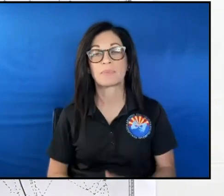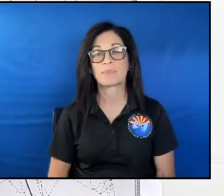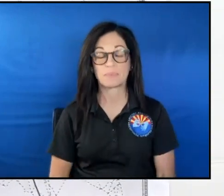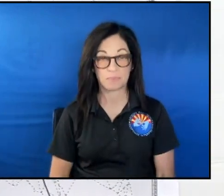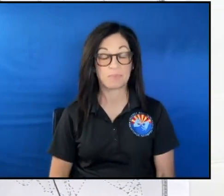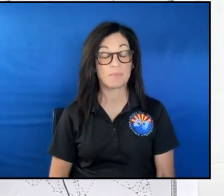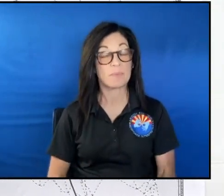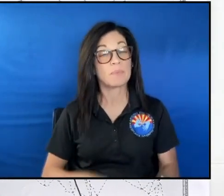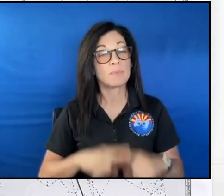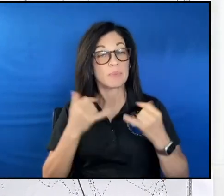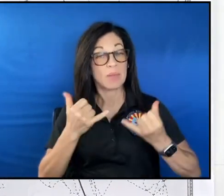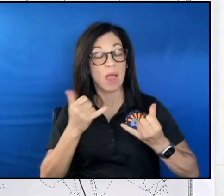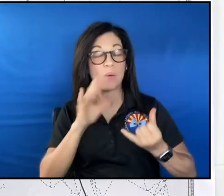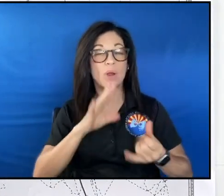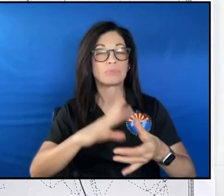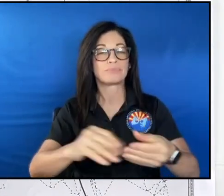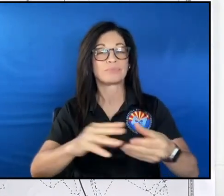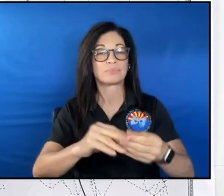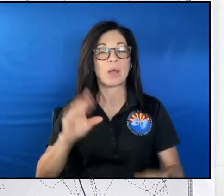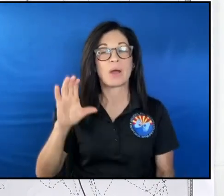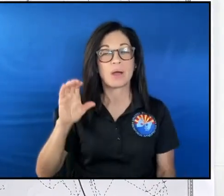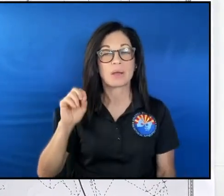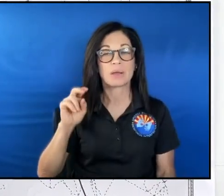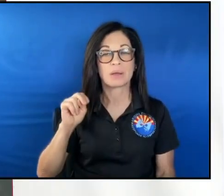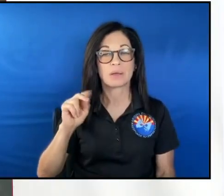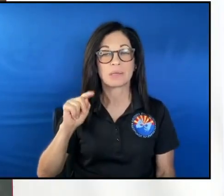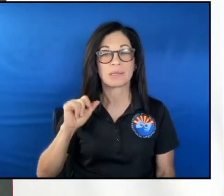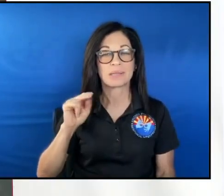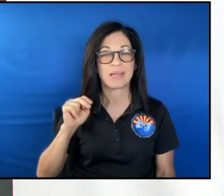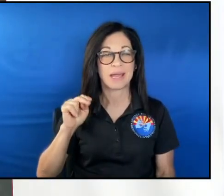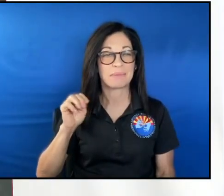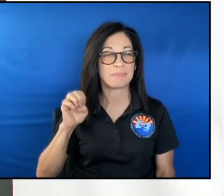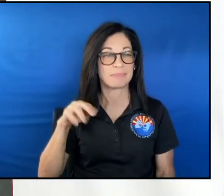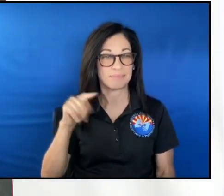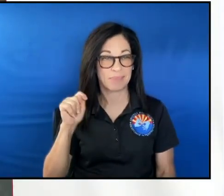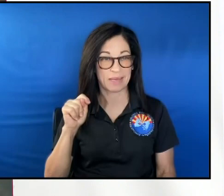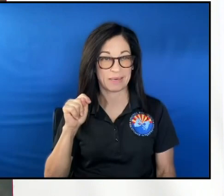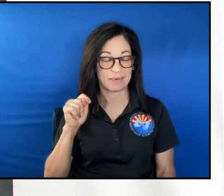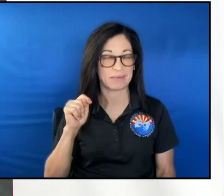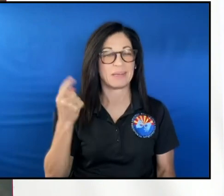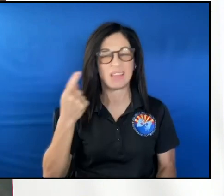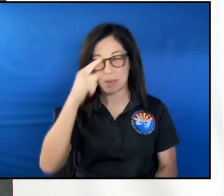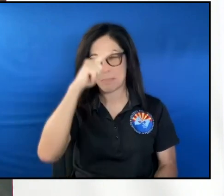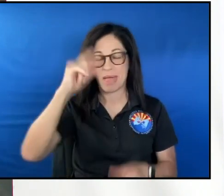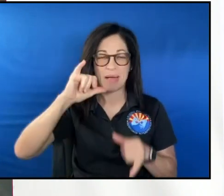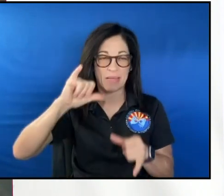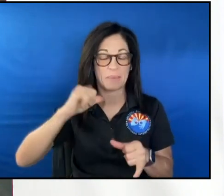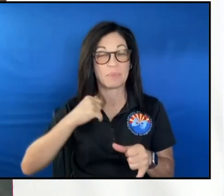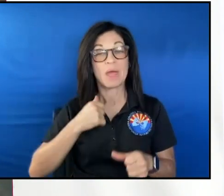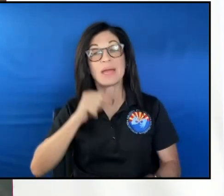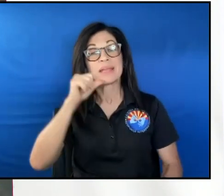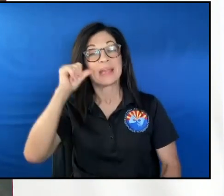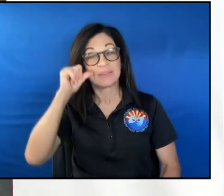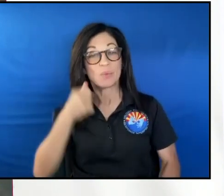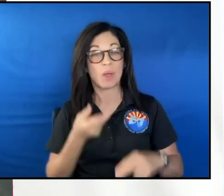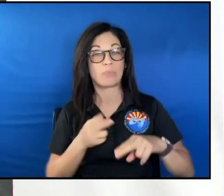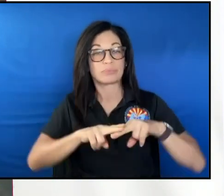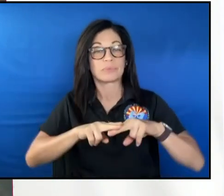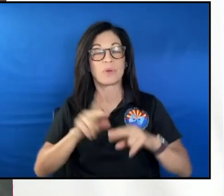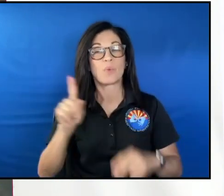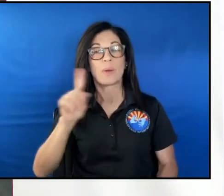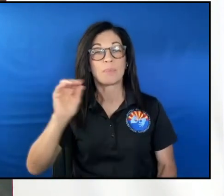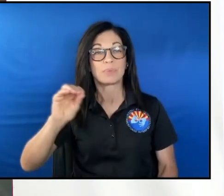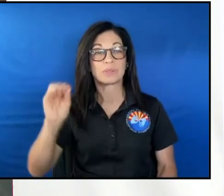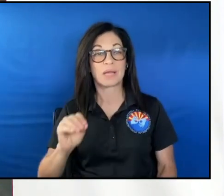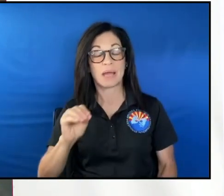on the containment side of stuff. So we did end up adding 1% containment to the fire yesterday,